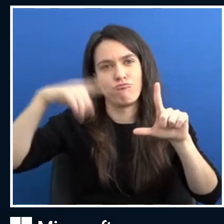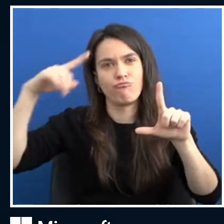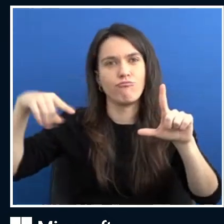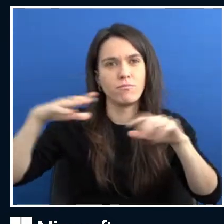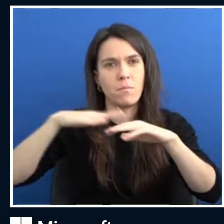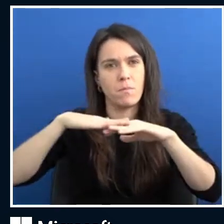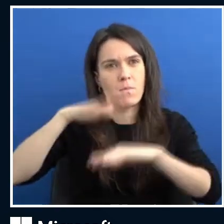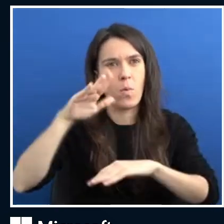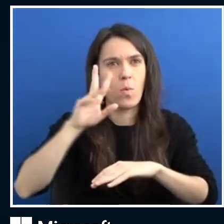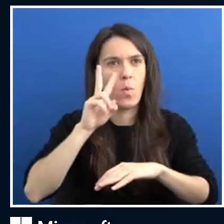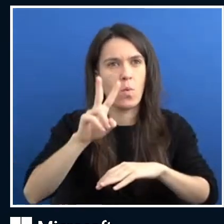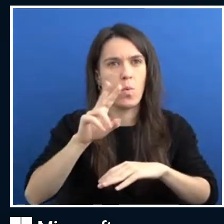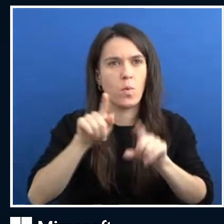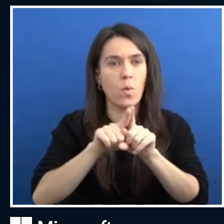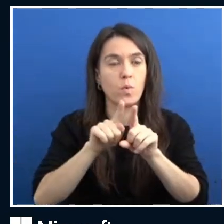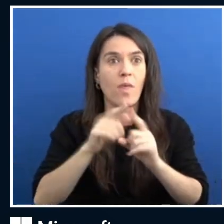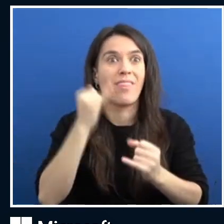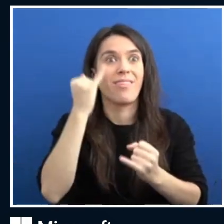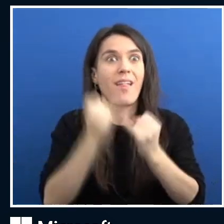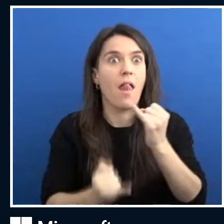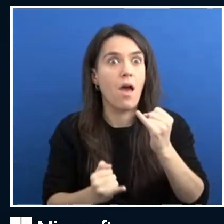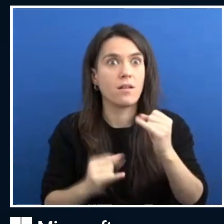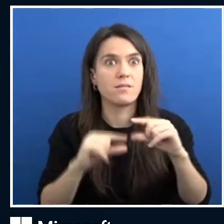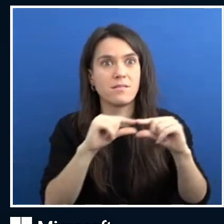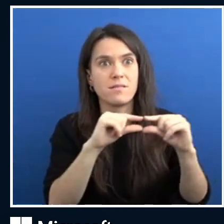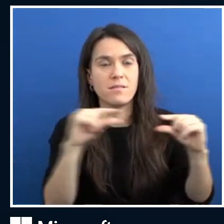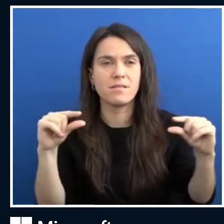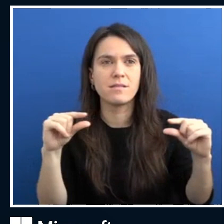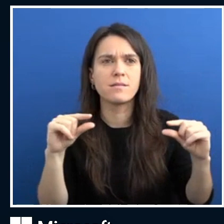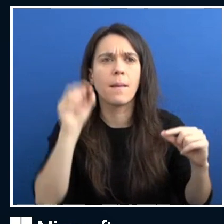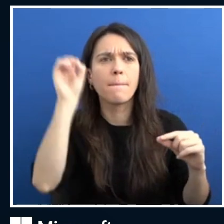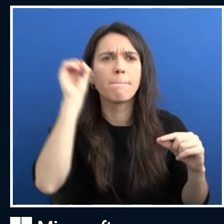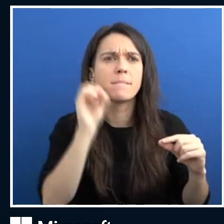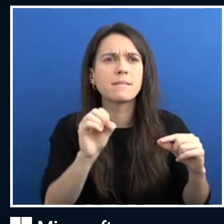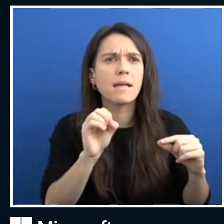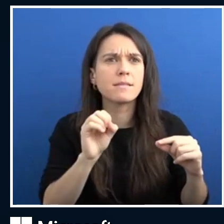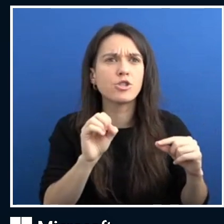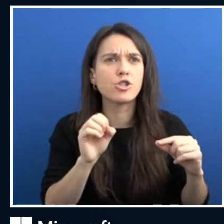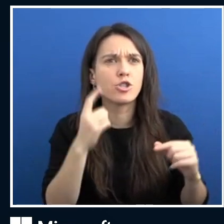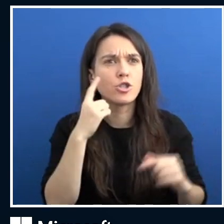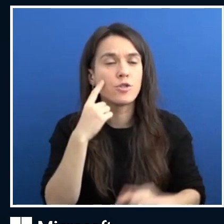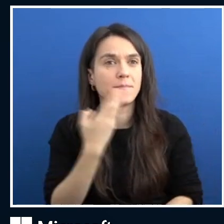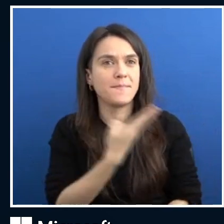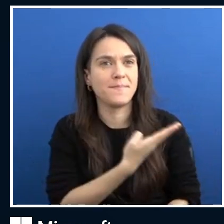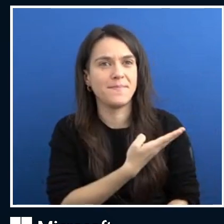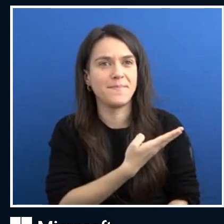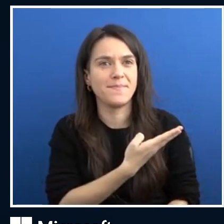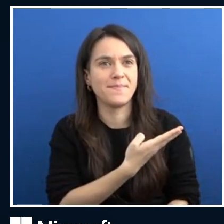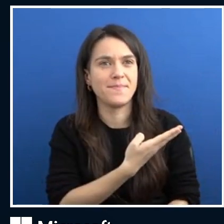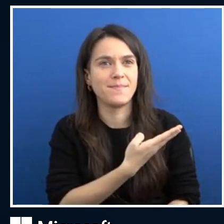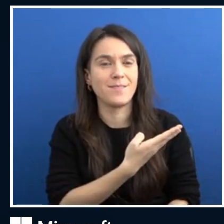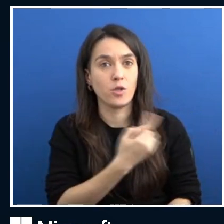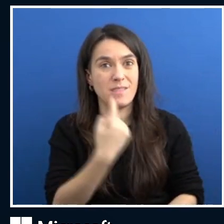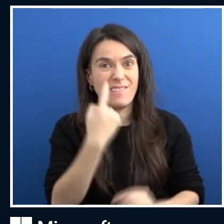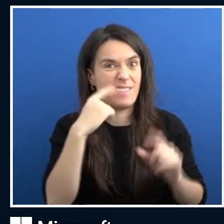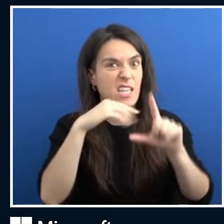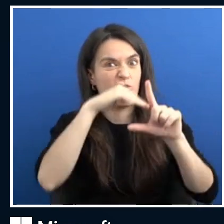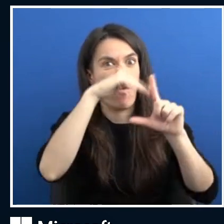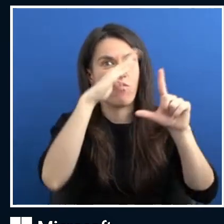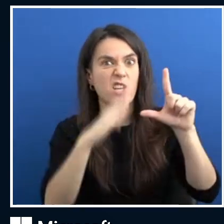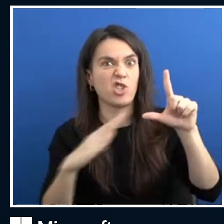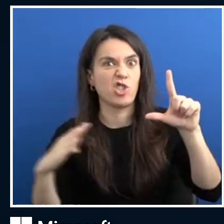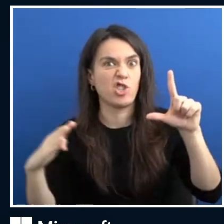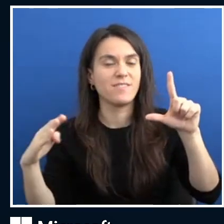the last value to be inversely proportional. And now, after applying the linear regression model, we see that the final value is negative. So